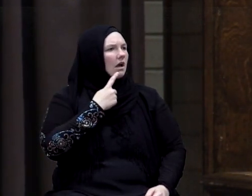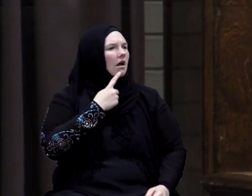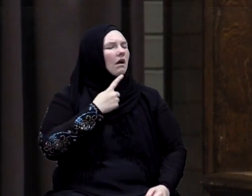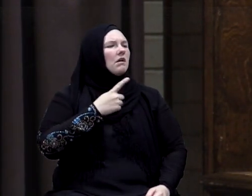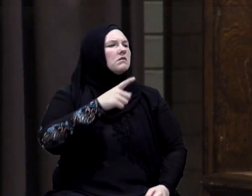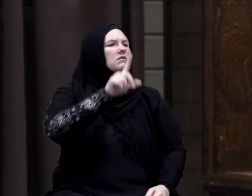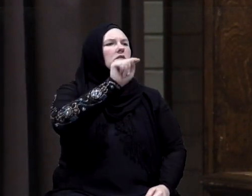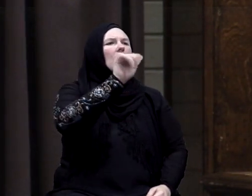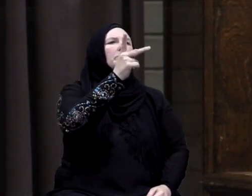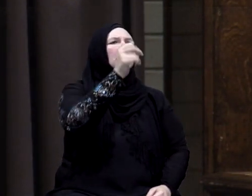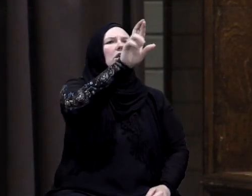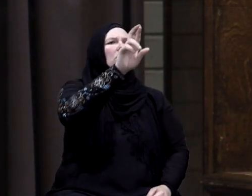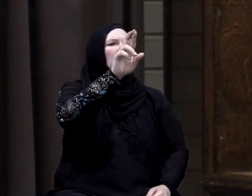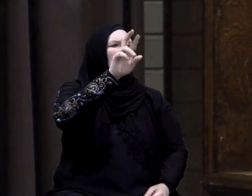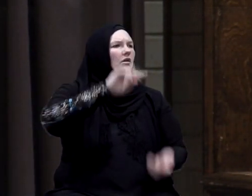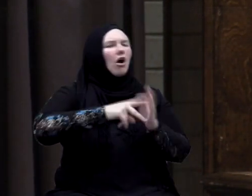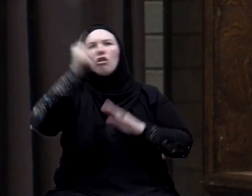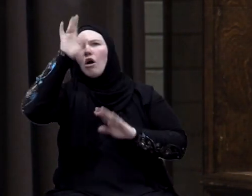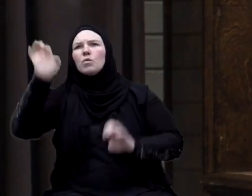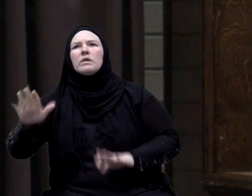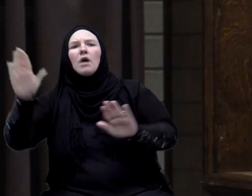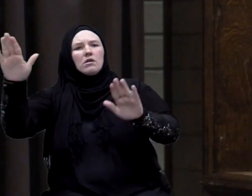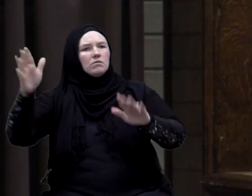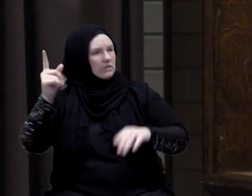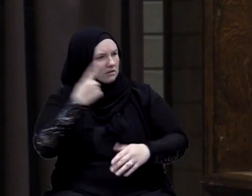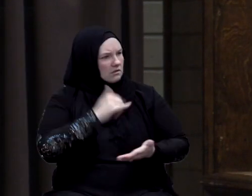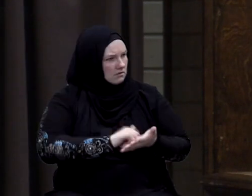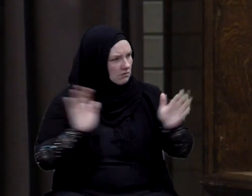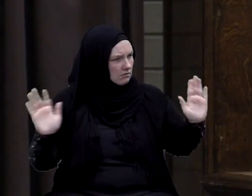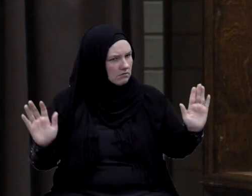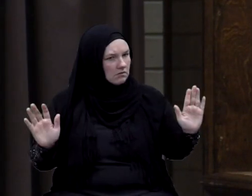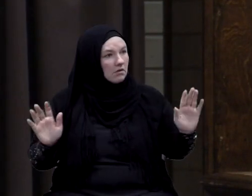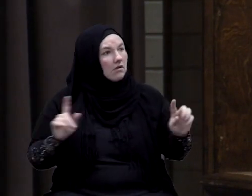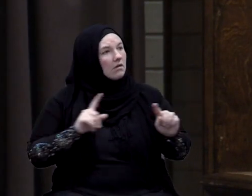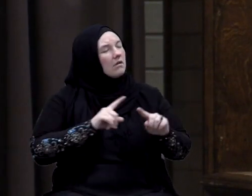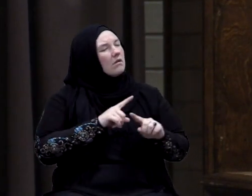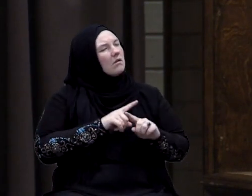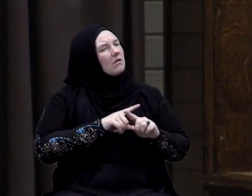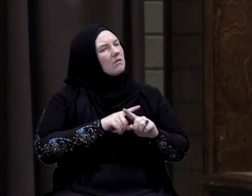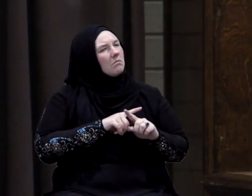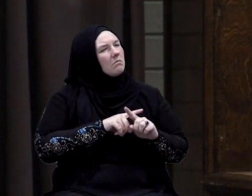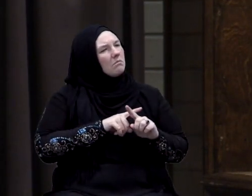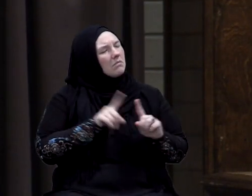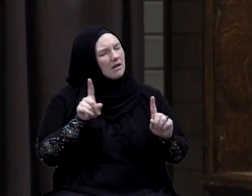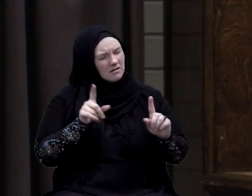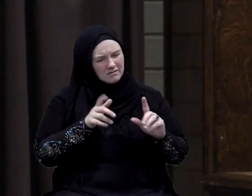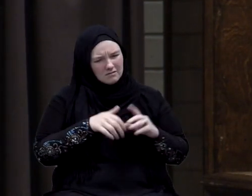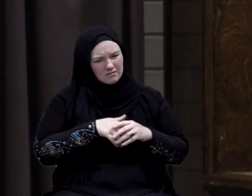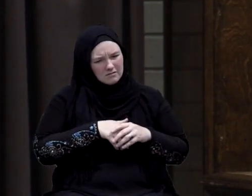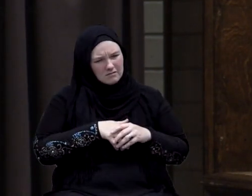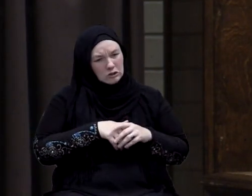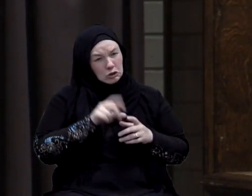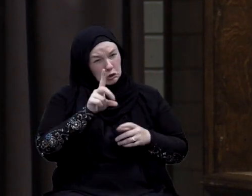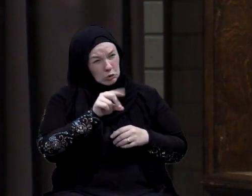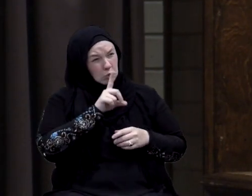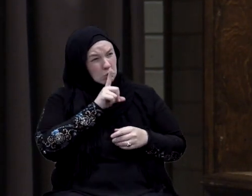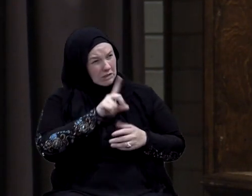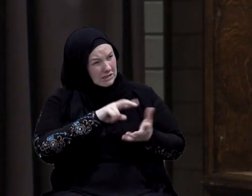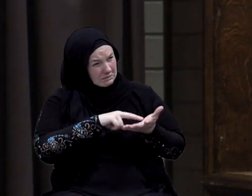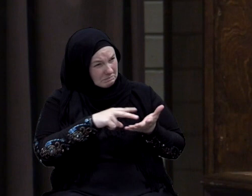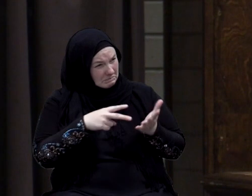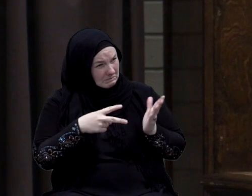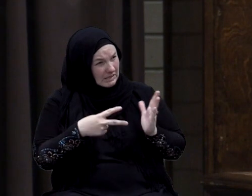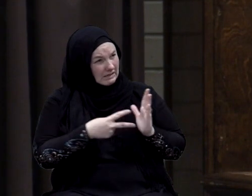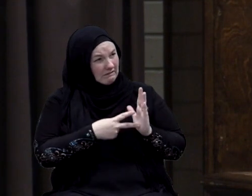Allahu Akbar. But in reality, we do not treat Allah for the